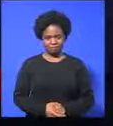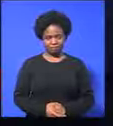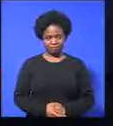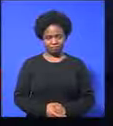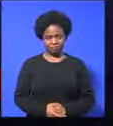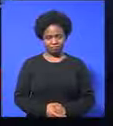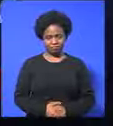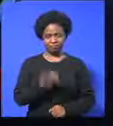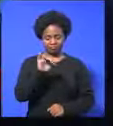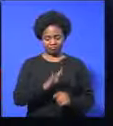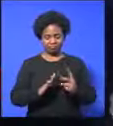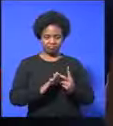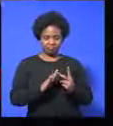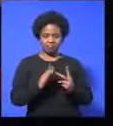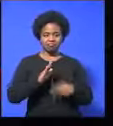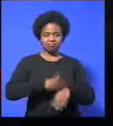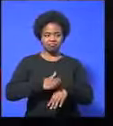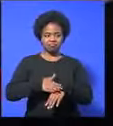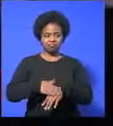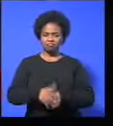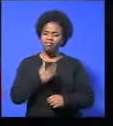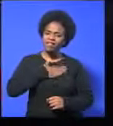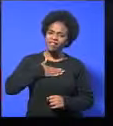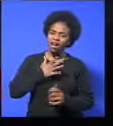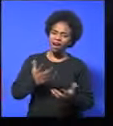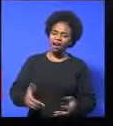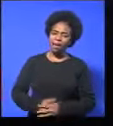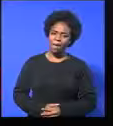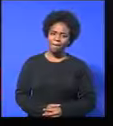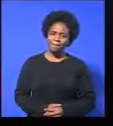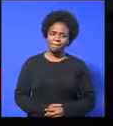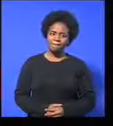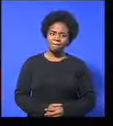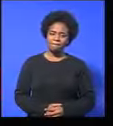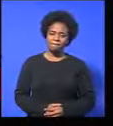And then Leanne arrives. How are you feeling, Leanne?